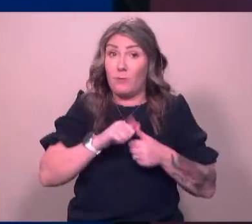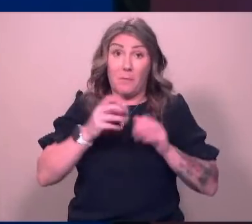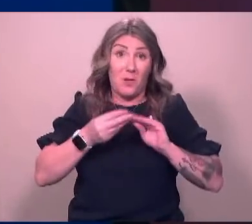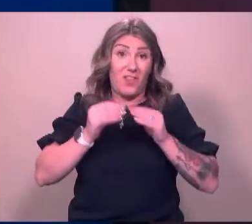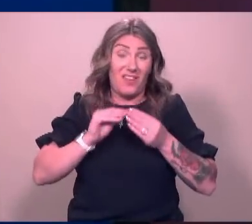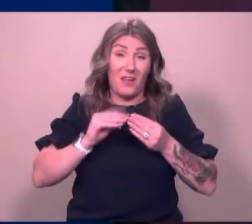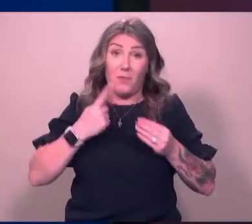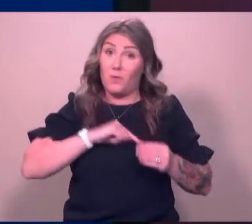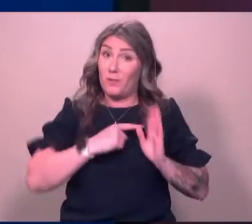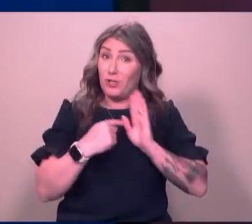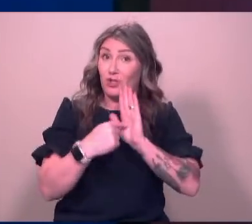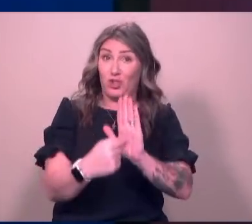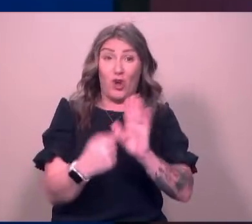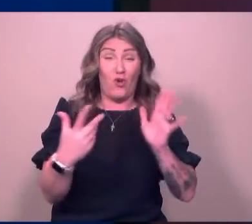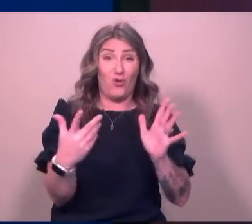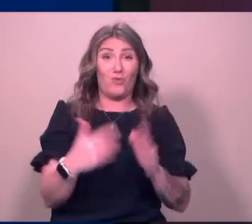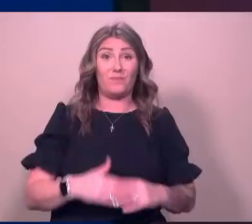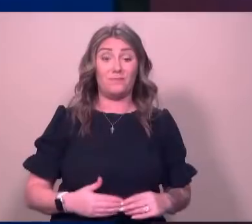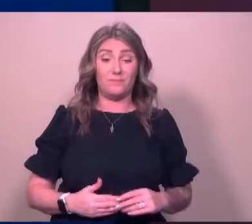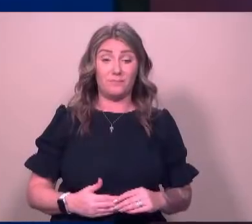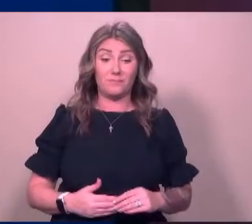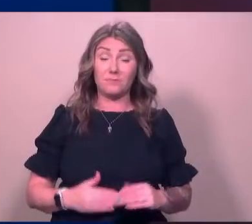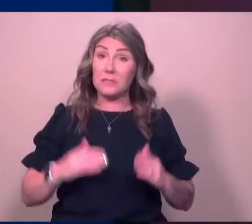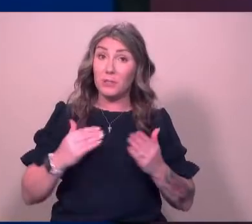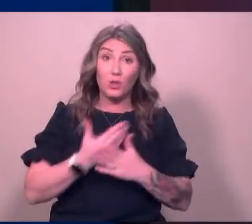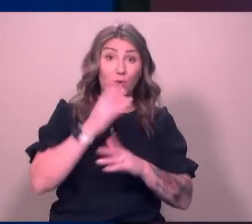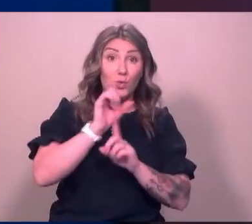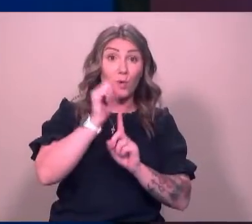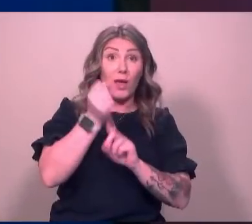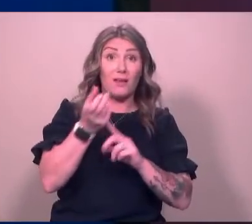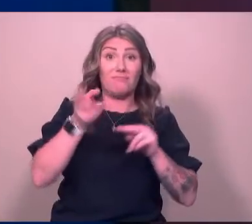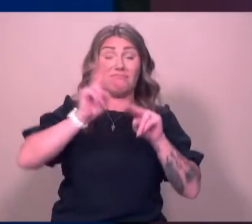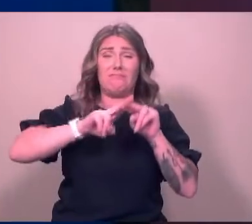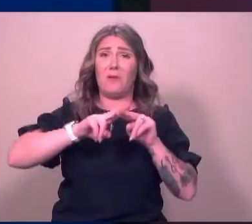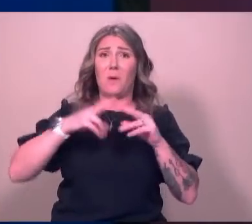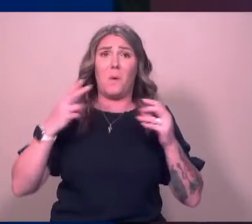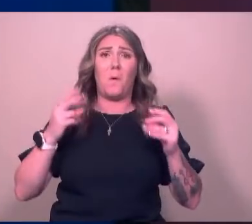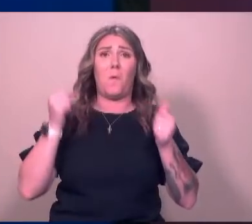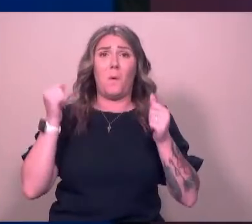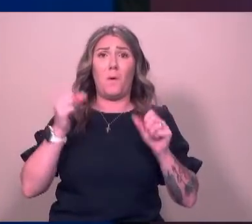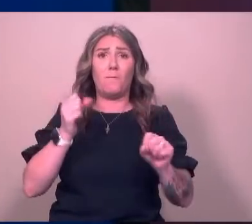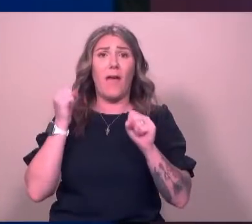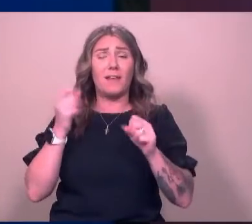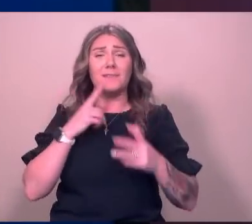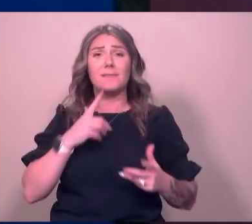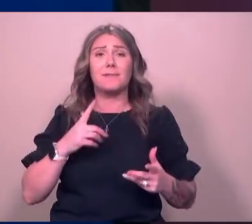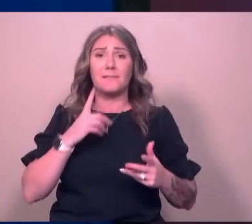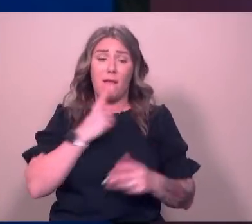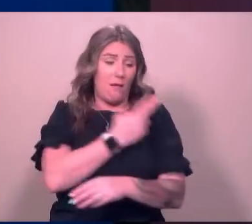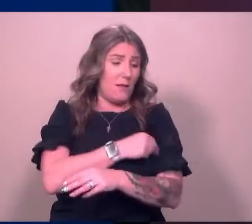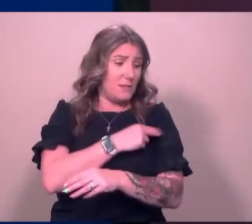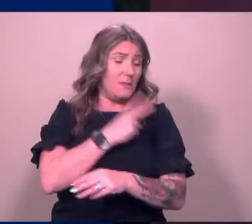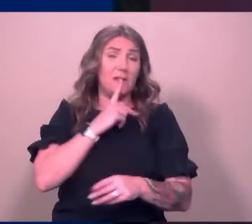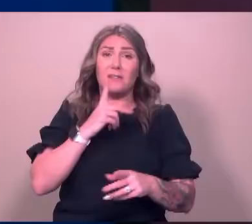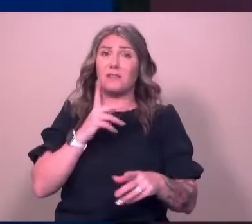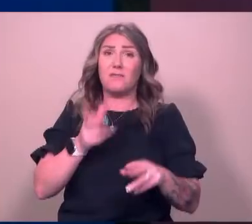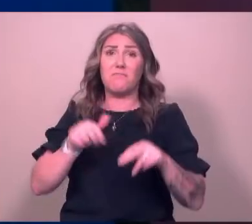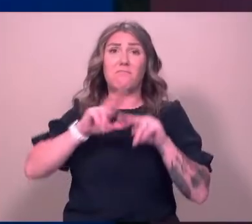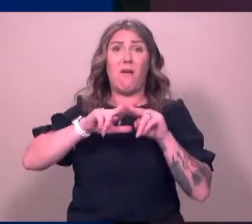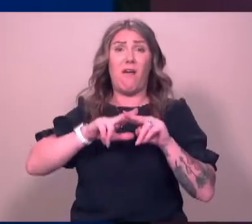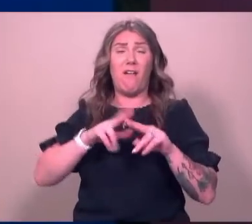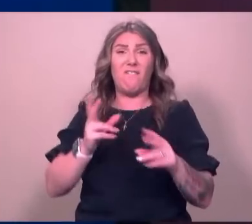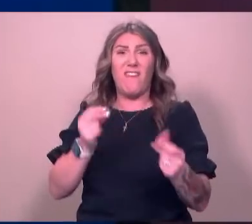top of the hour. New cases are rising exponentially. Hospitalizations are rising exponentially for